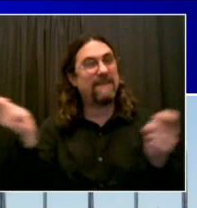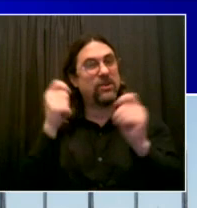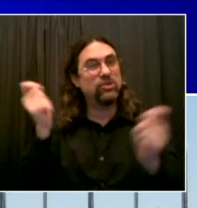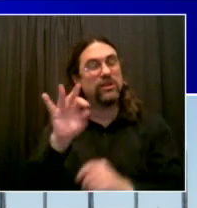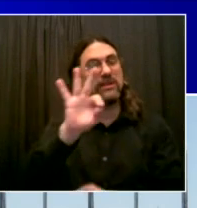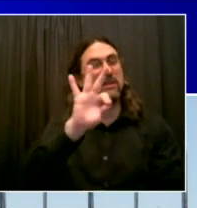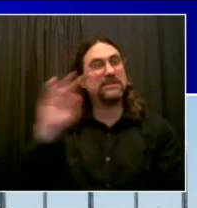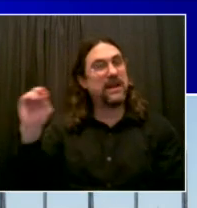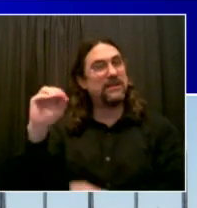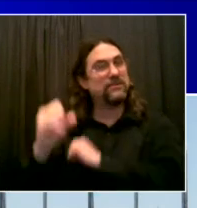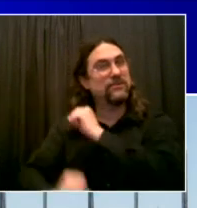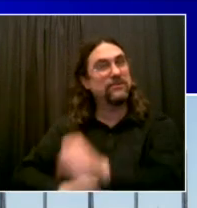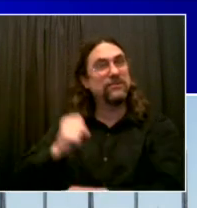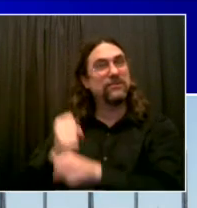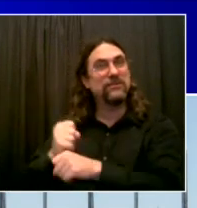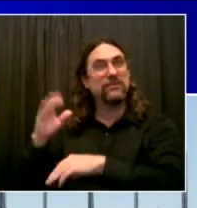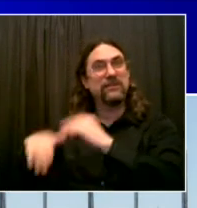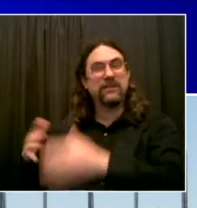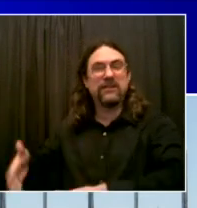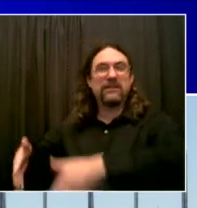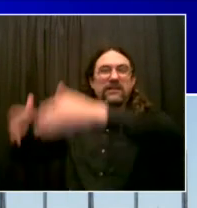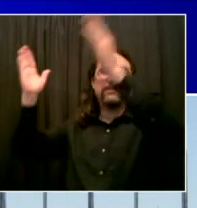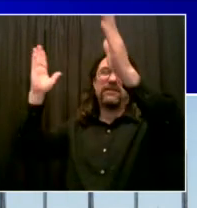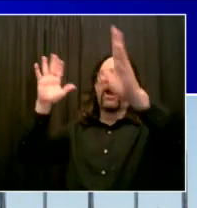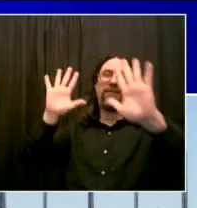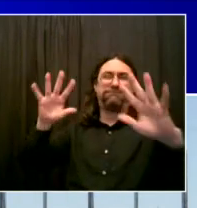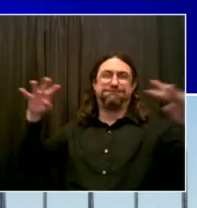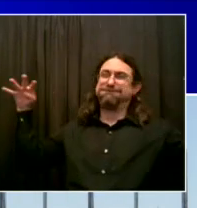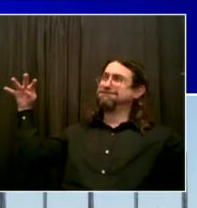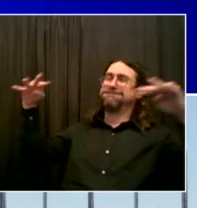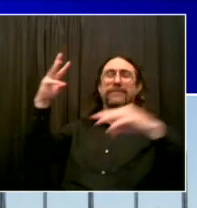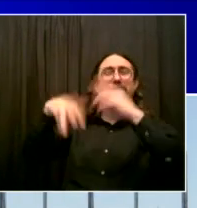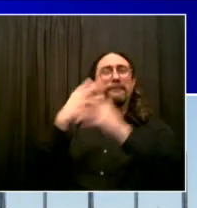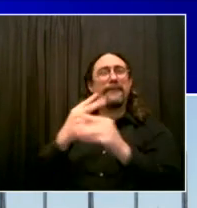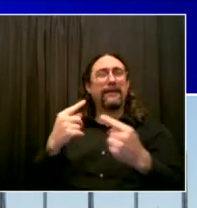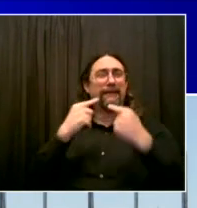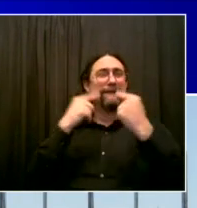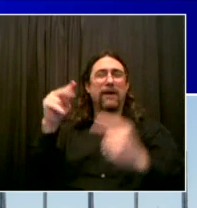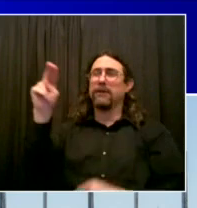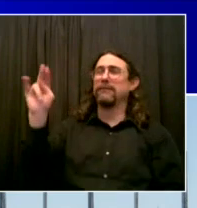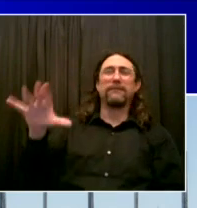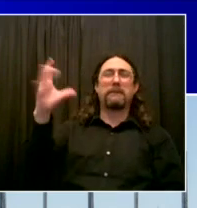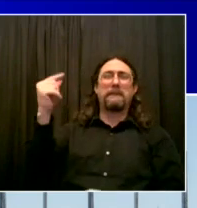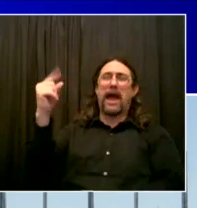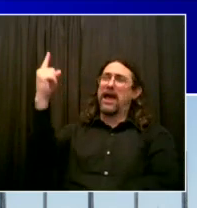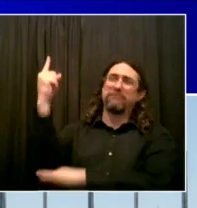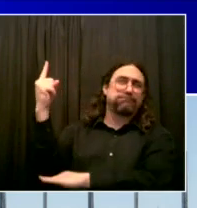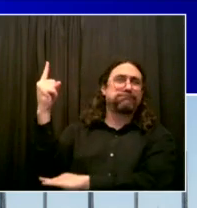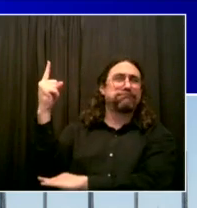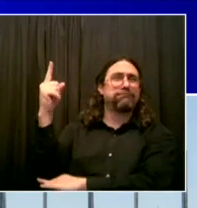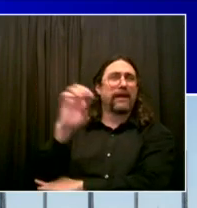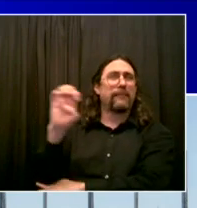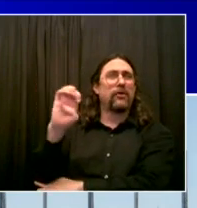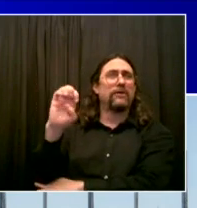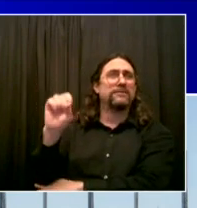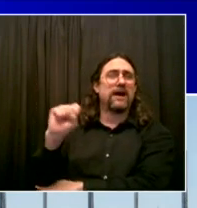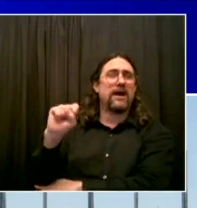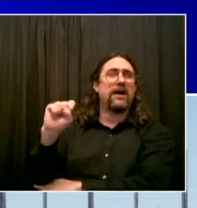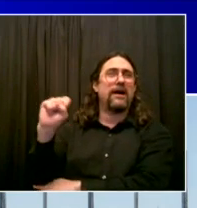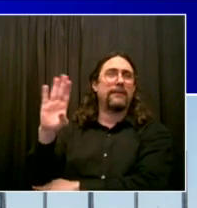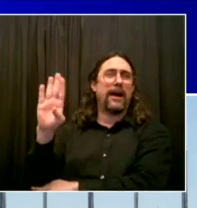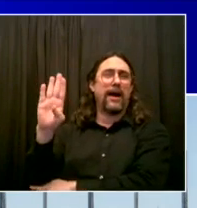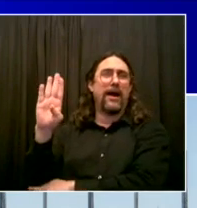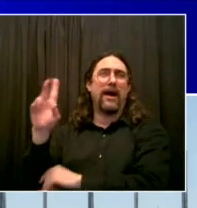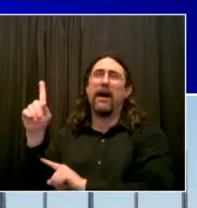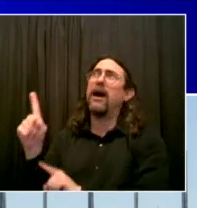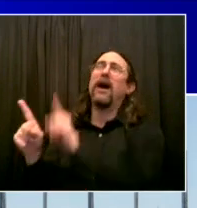our lifetimes, and a symbol of hope, a symbol of the possibilities and the greatness that come with life in New York City.